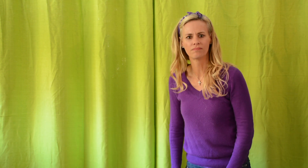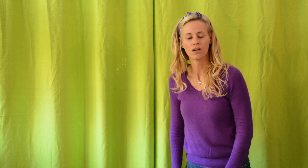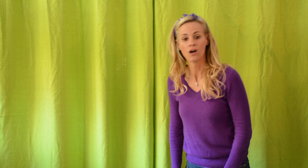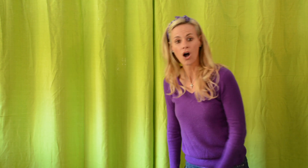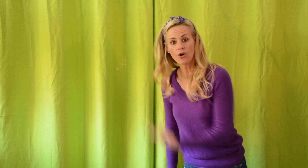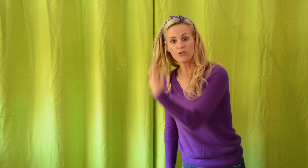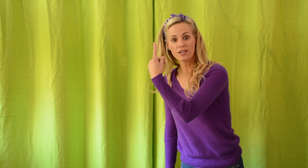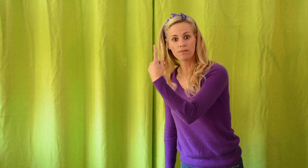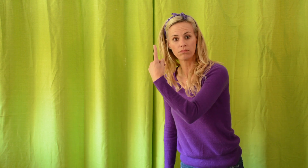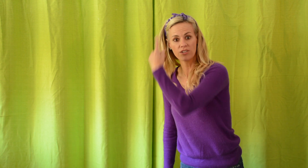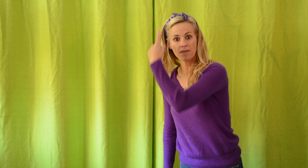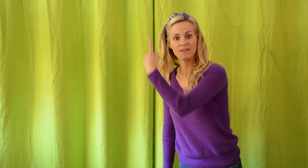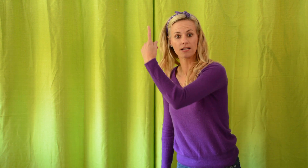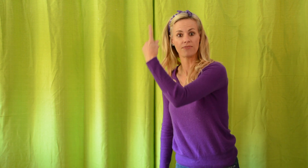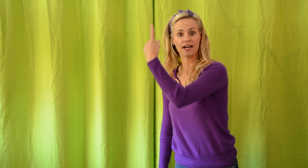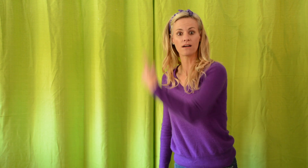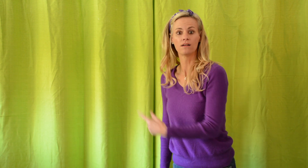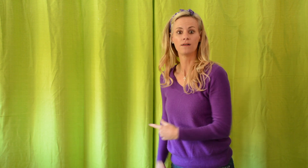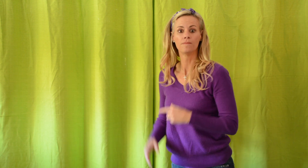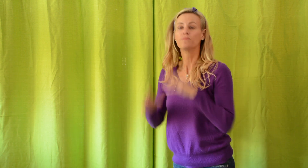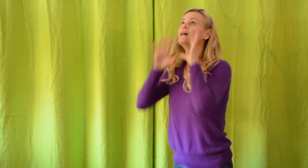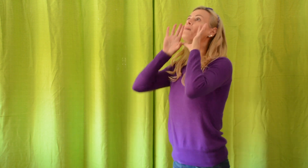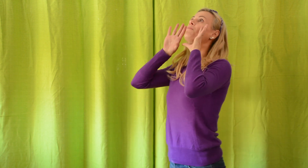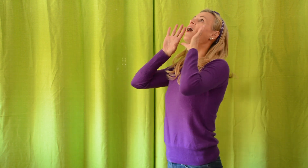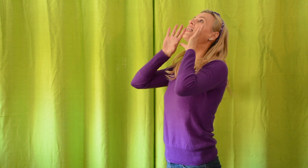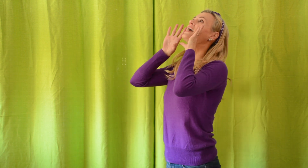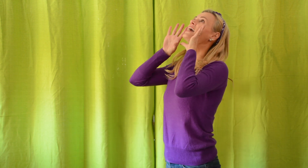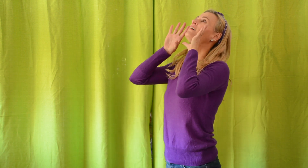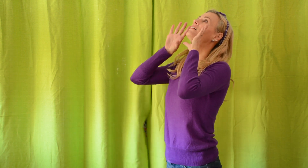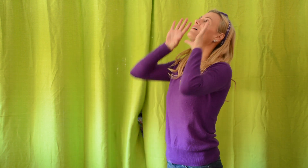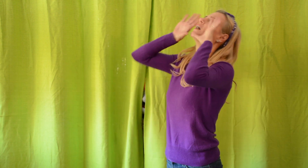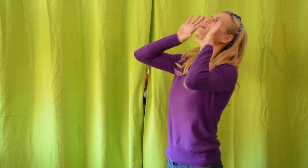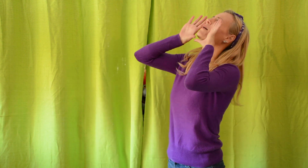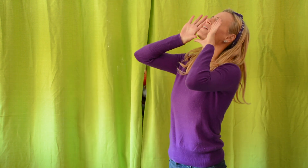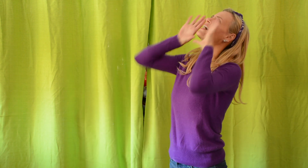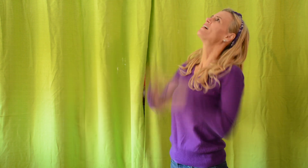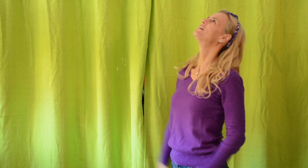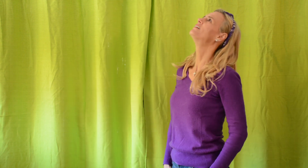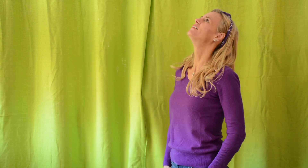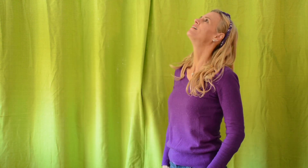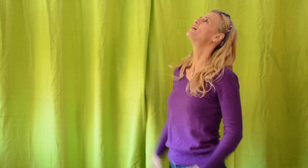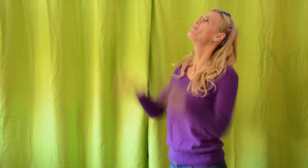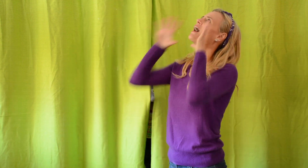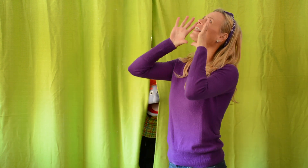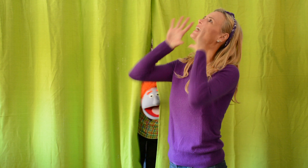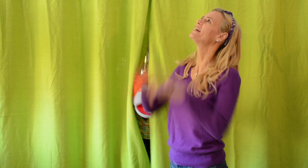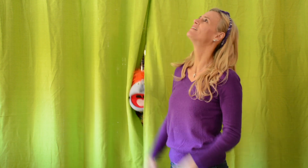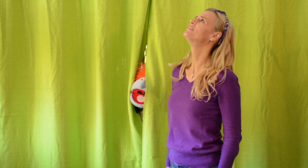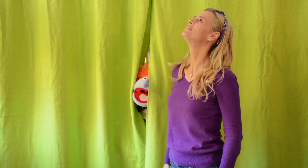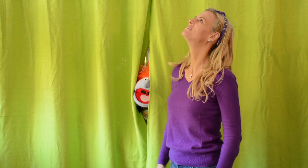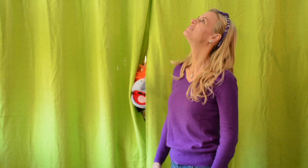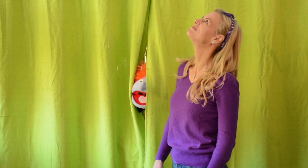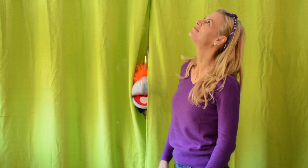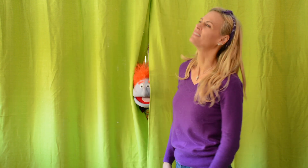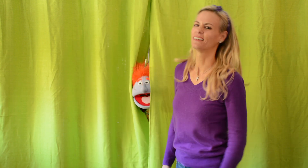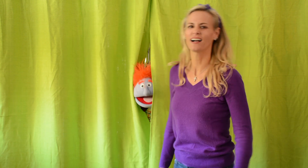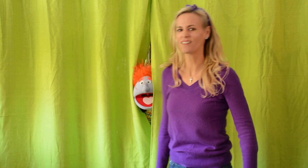him. Oh, you think maybe he's up there? Paulie! Are you up there? Paulie?